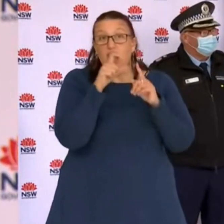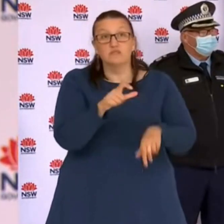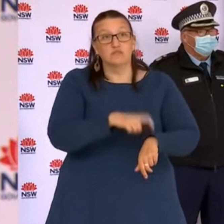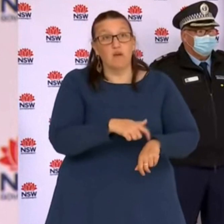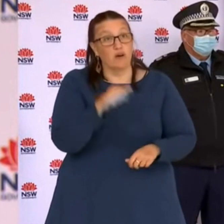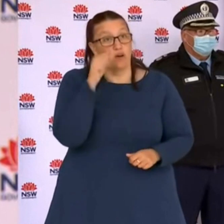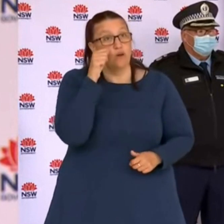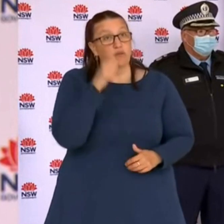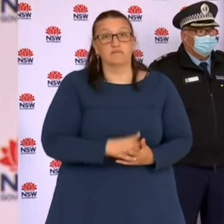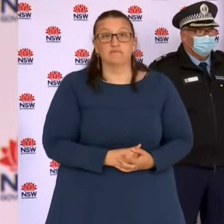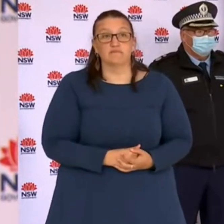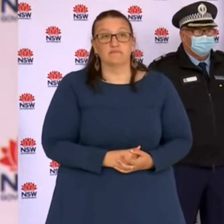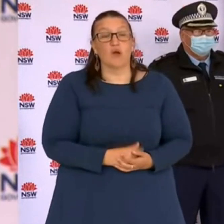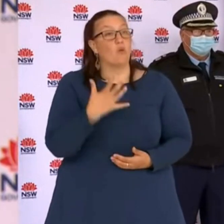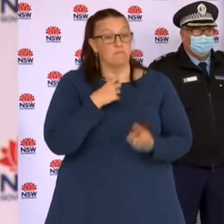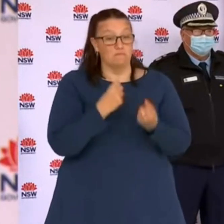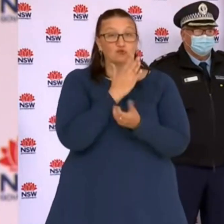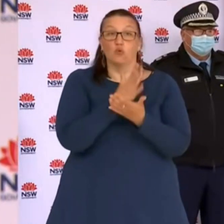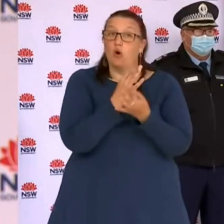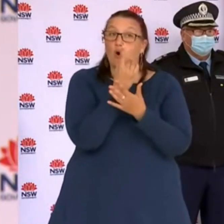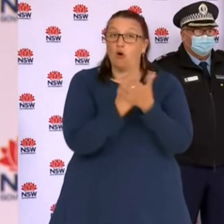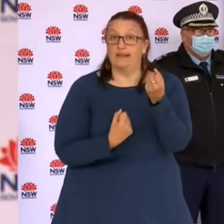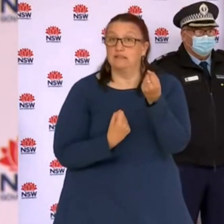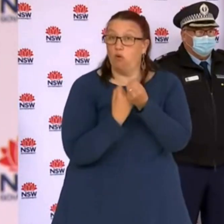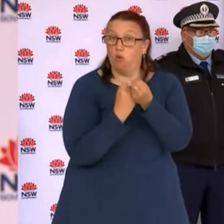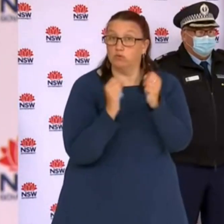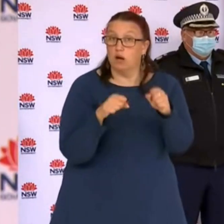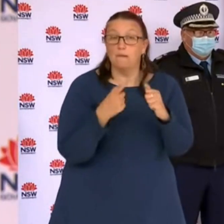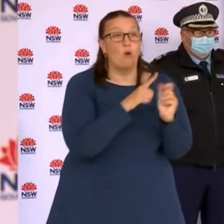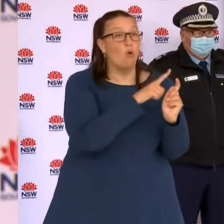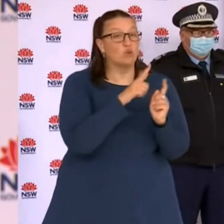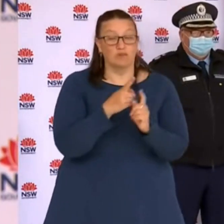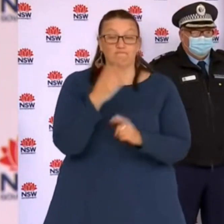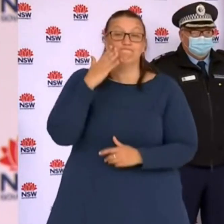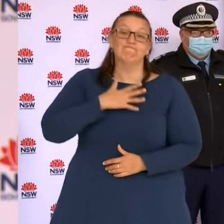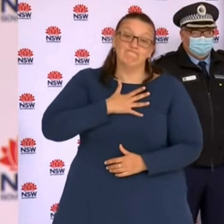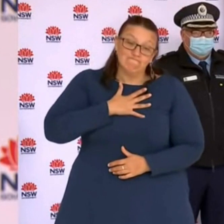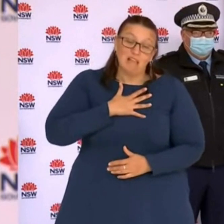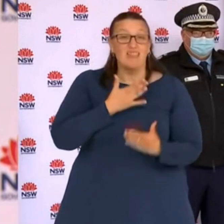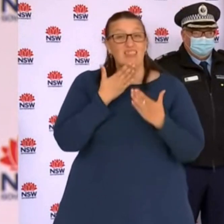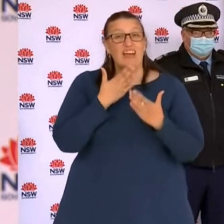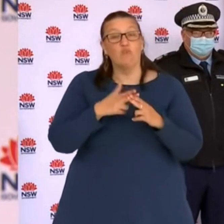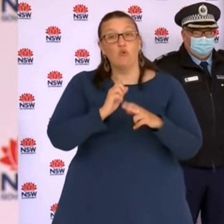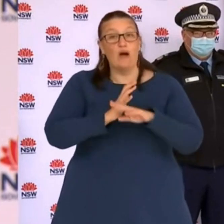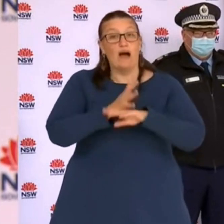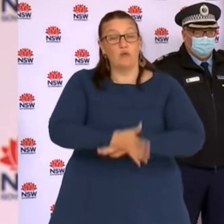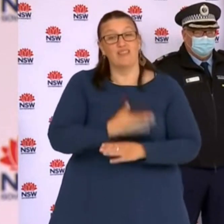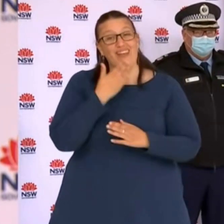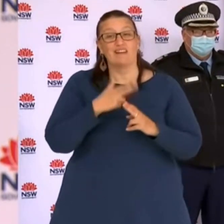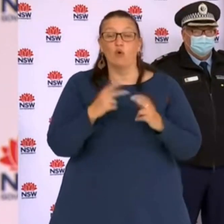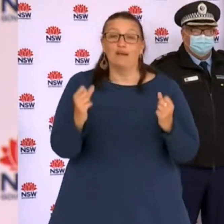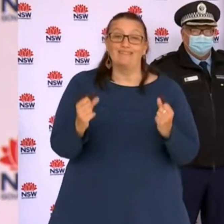to make sure not only that they're supported, but also that we appreciate the sacrifices people are making. We